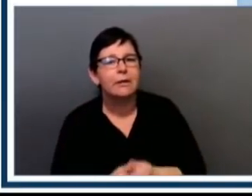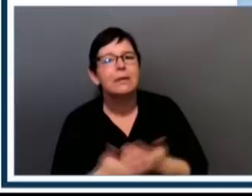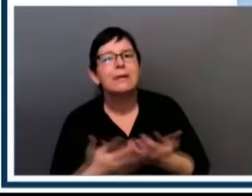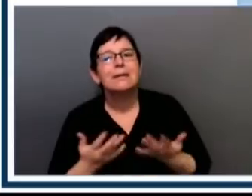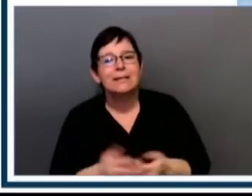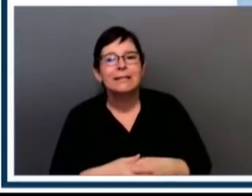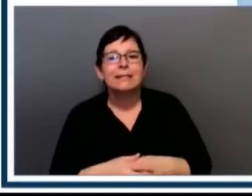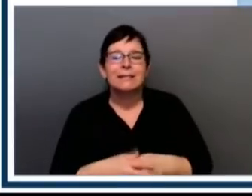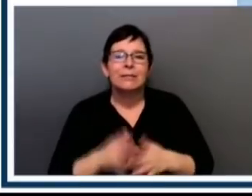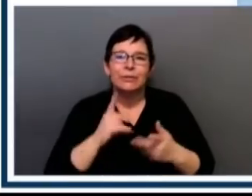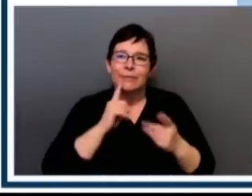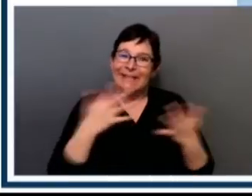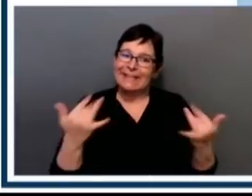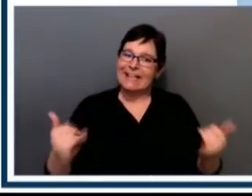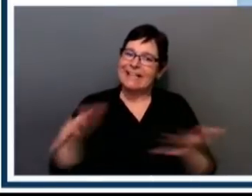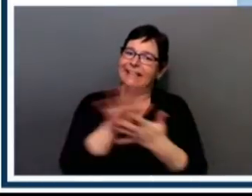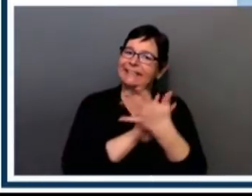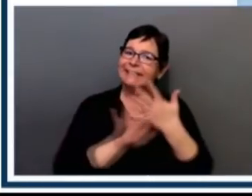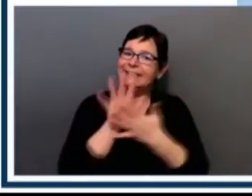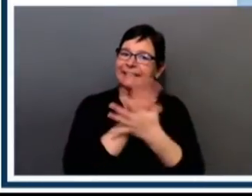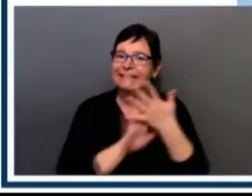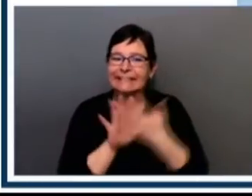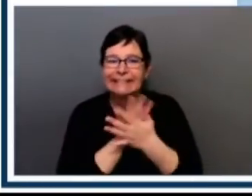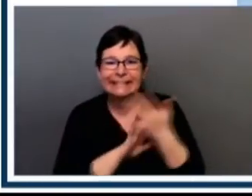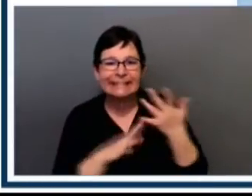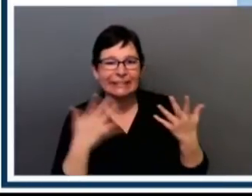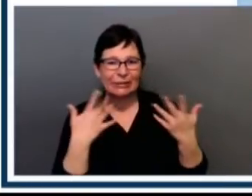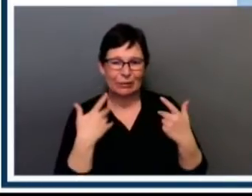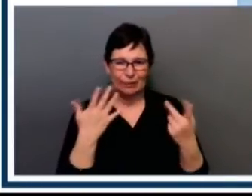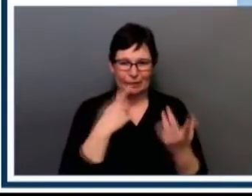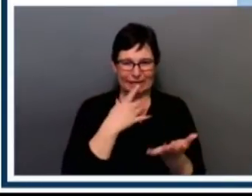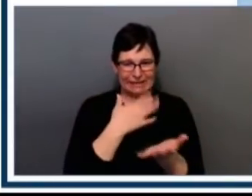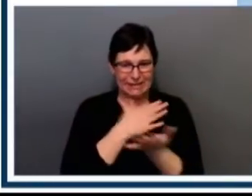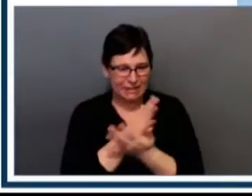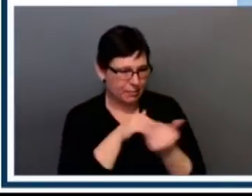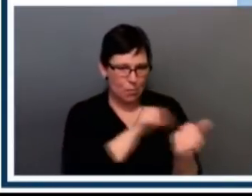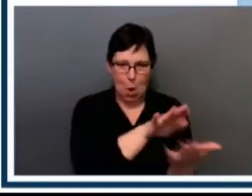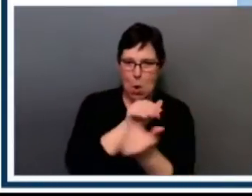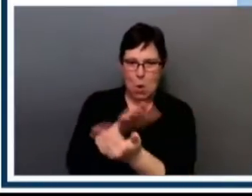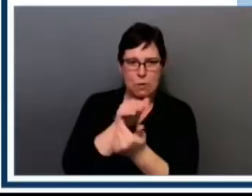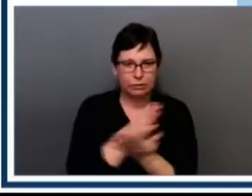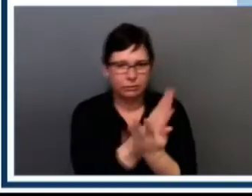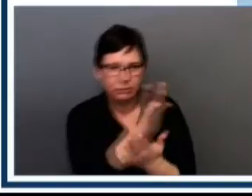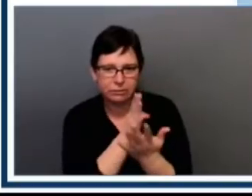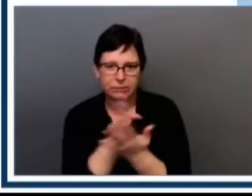is, of course, we need to add capacity in the form of